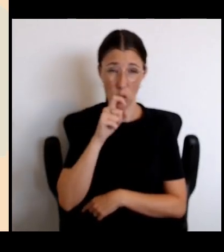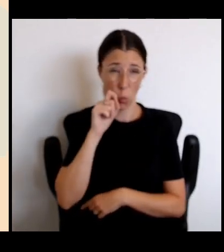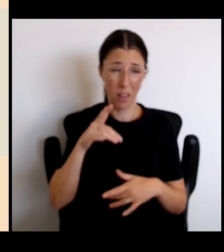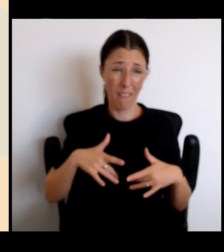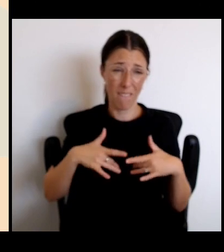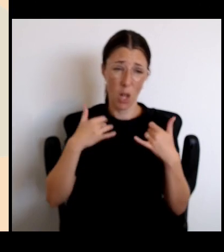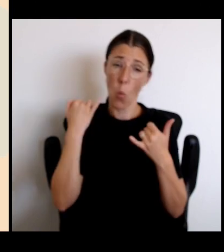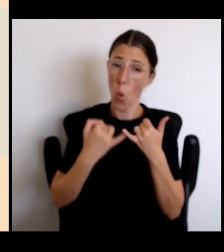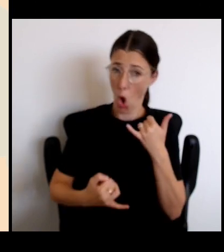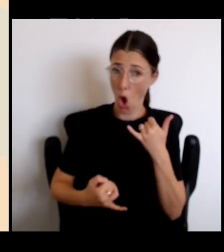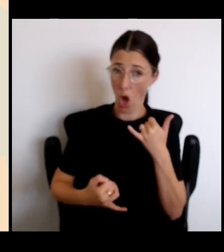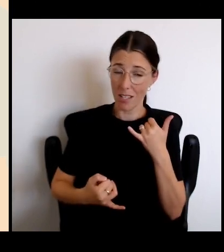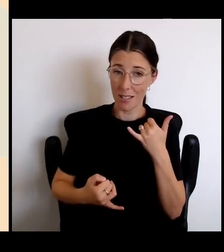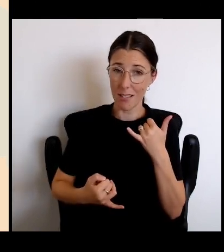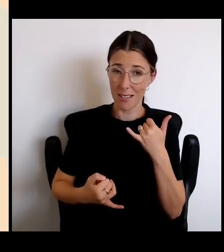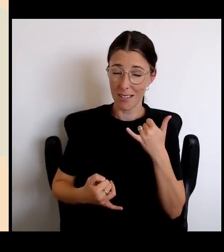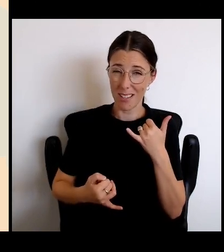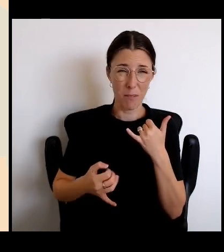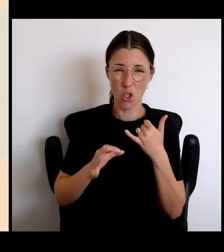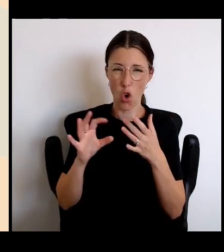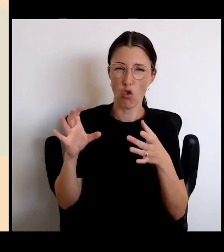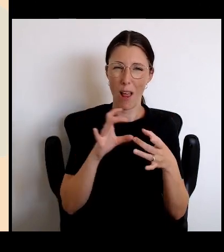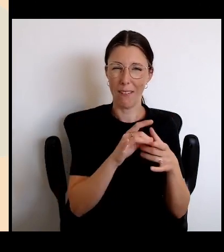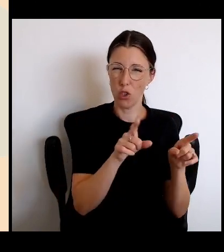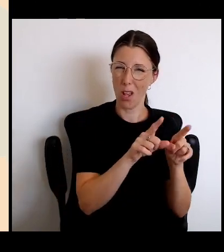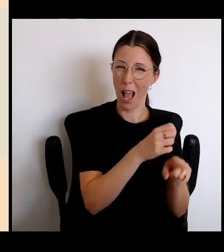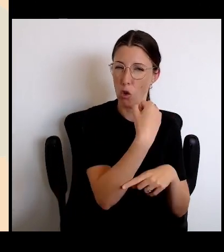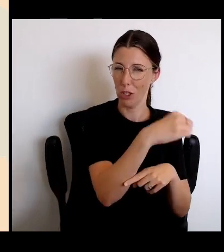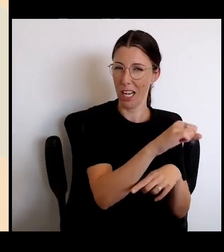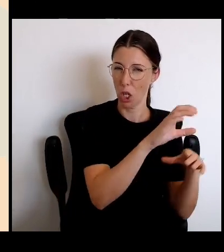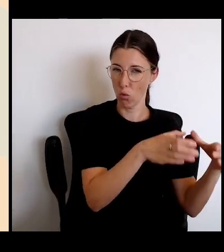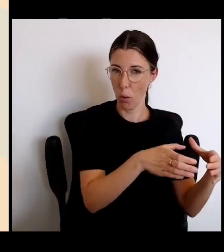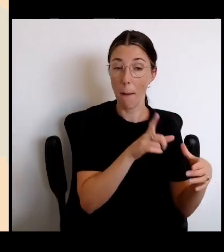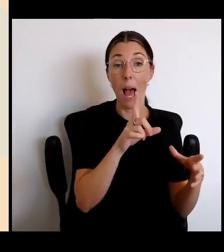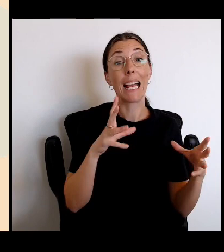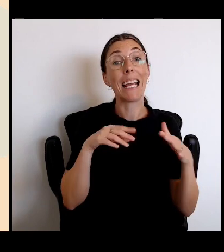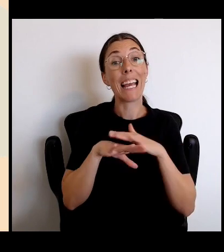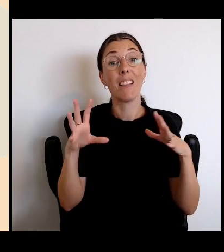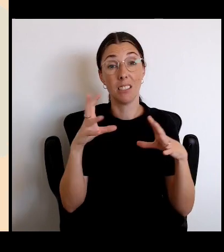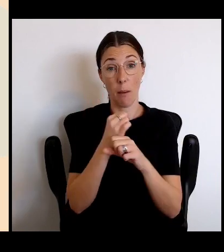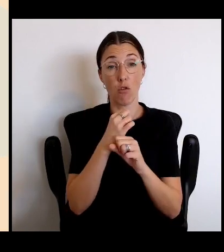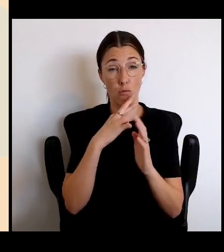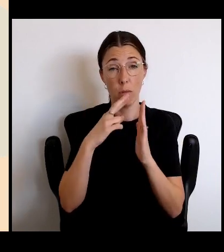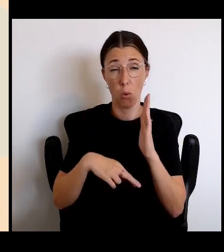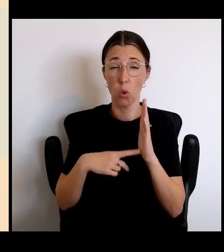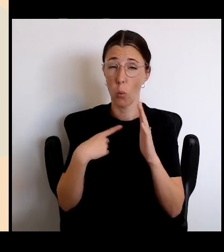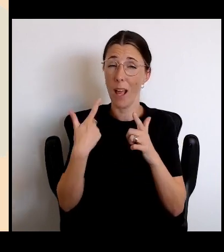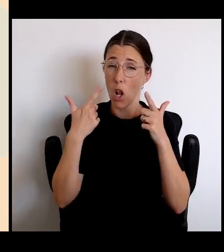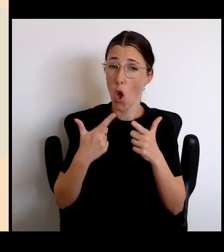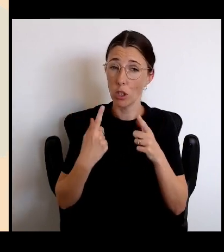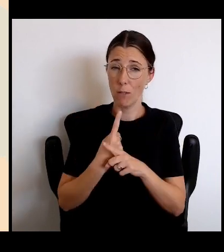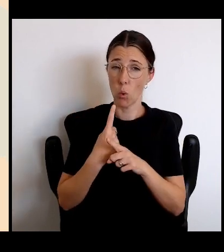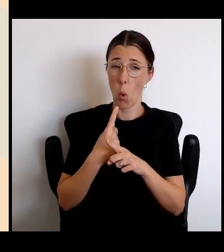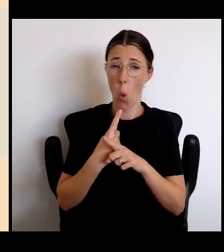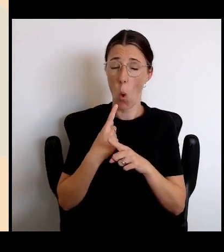to the rejectors, for example. But in the summary report, we do actually talk in quite a lot of detail about what message frames